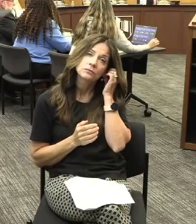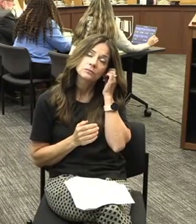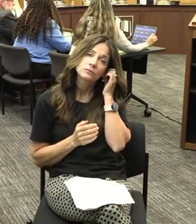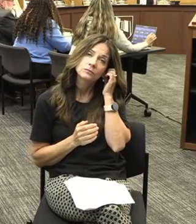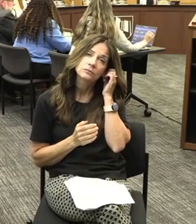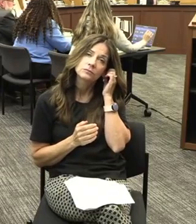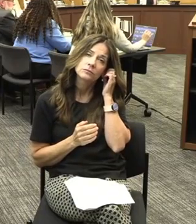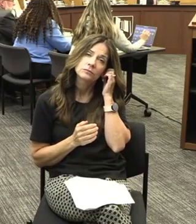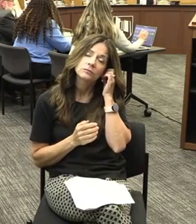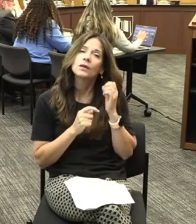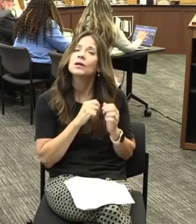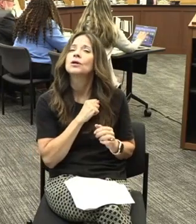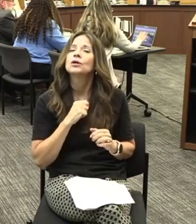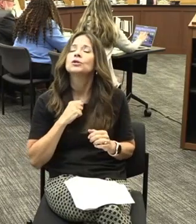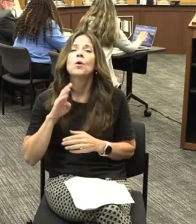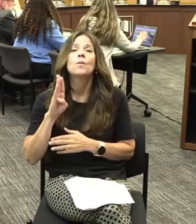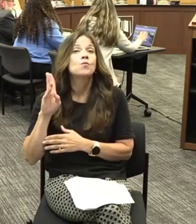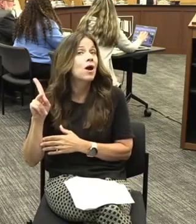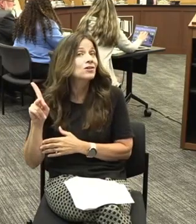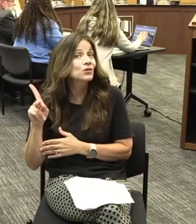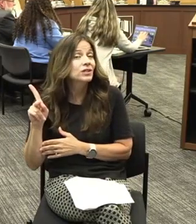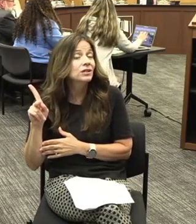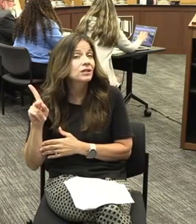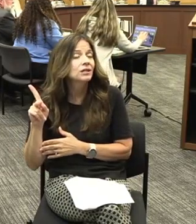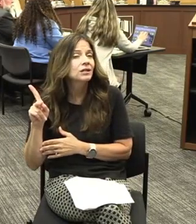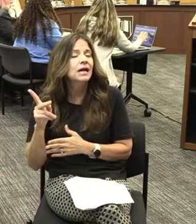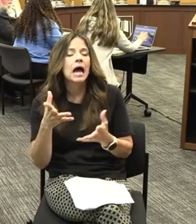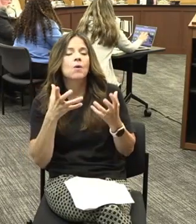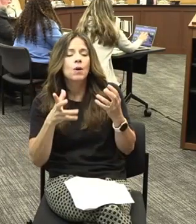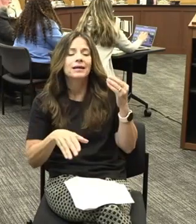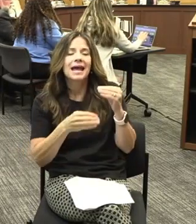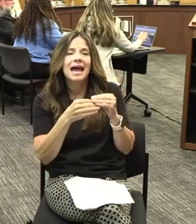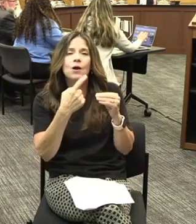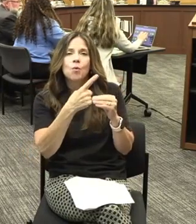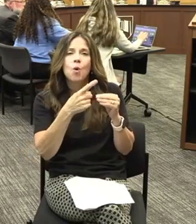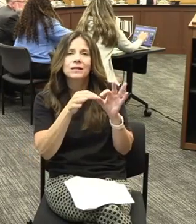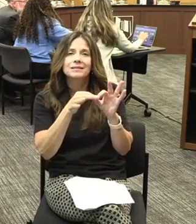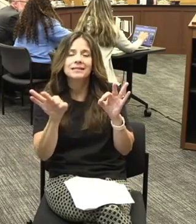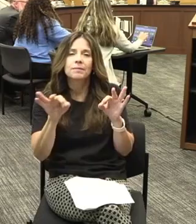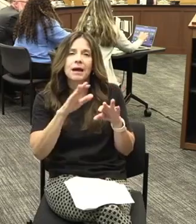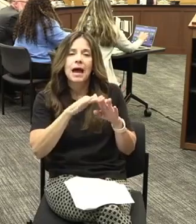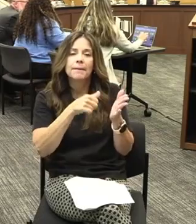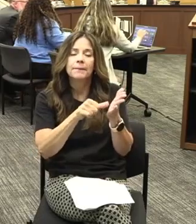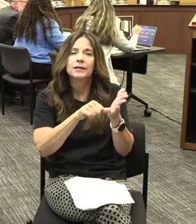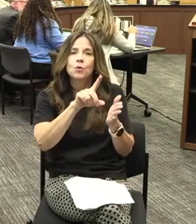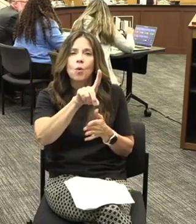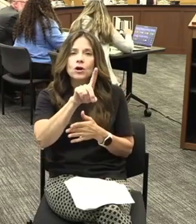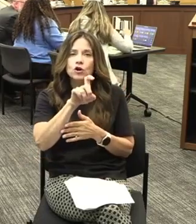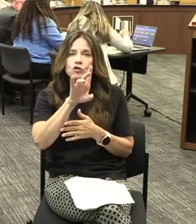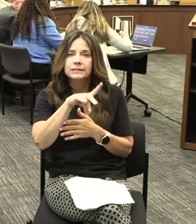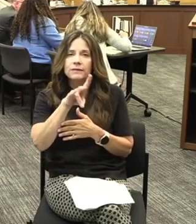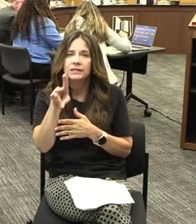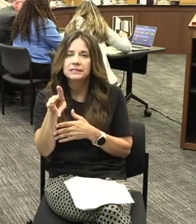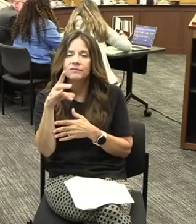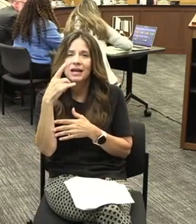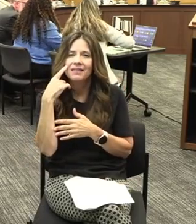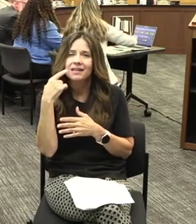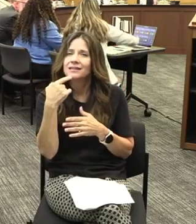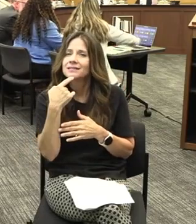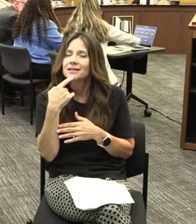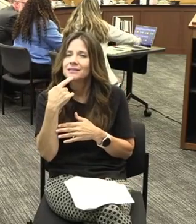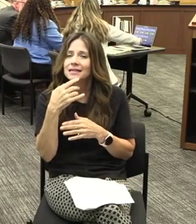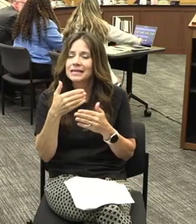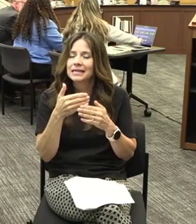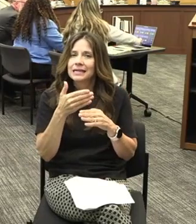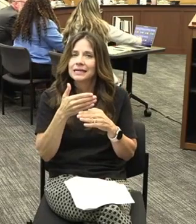The trustee Broderick, you had a rebuttal? Well, I just want to add one statement. And on page 177, I think instead of identifying and separating